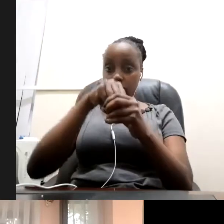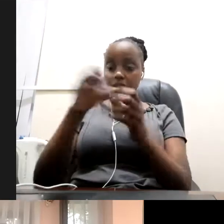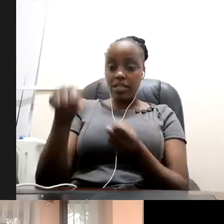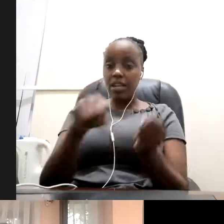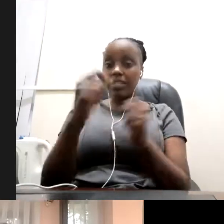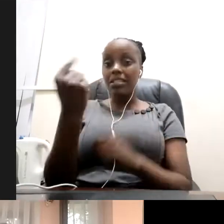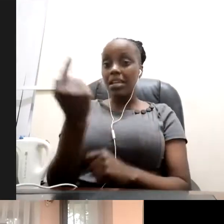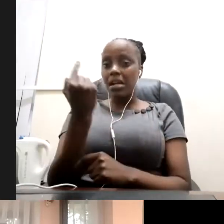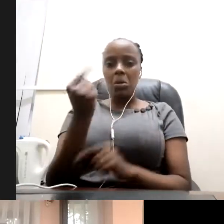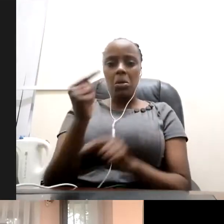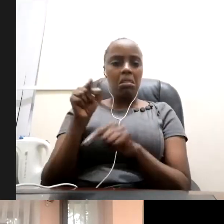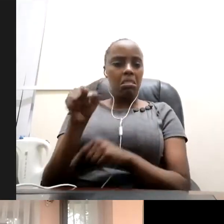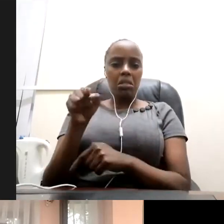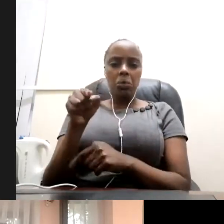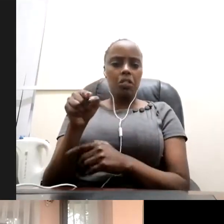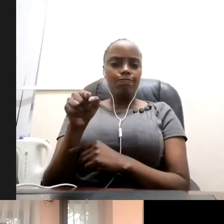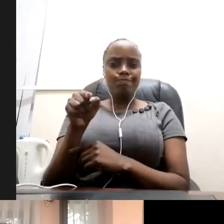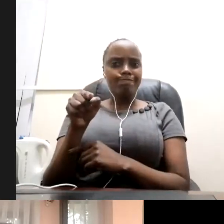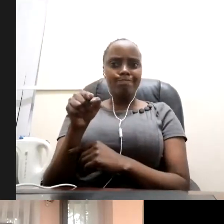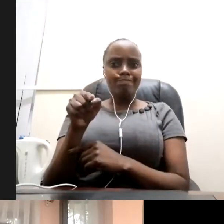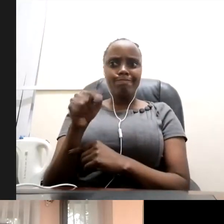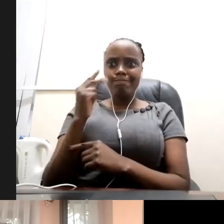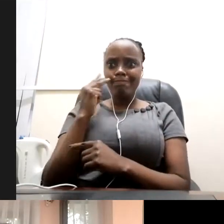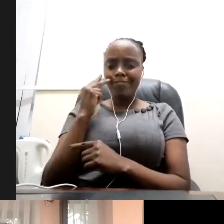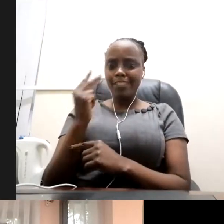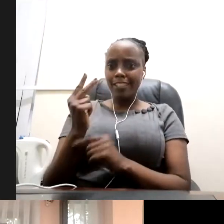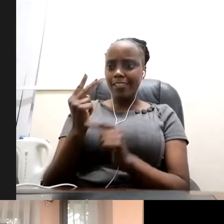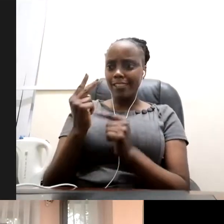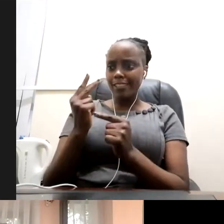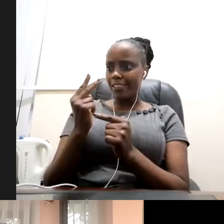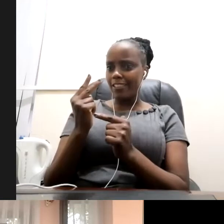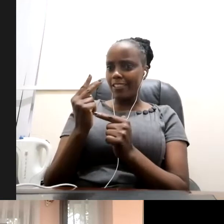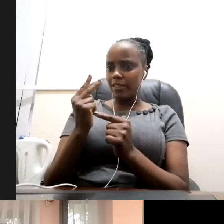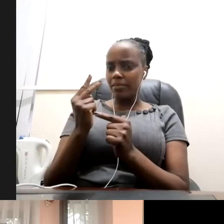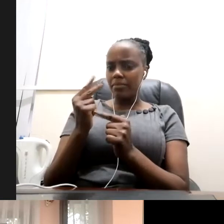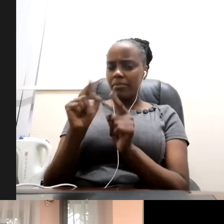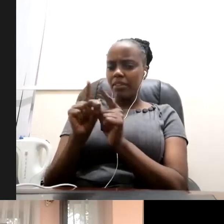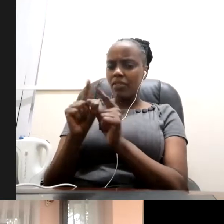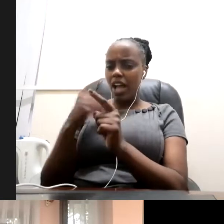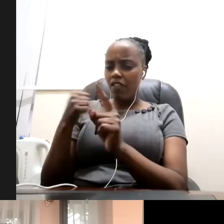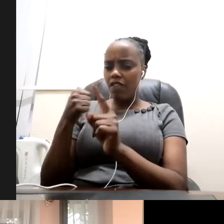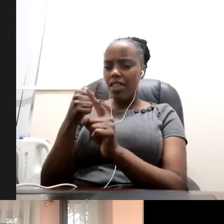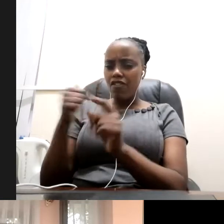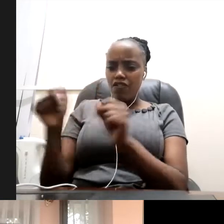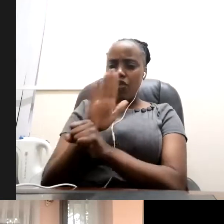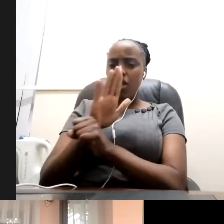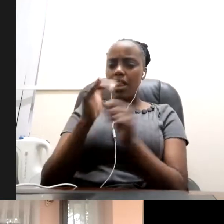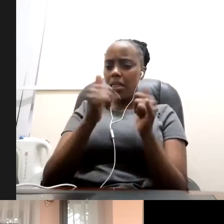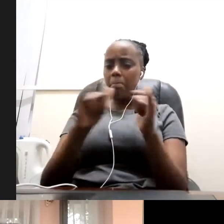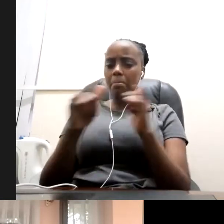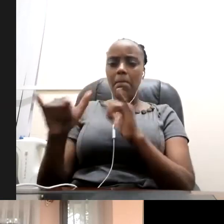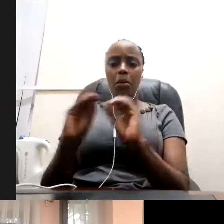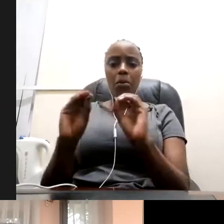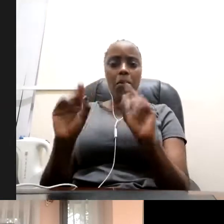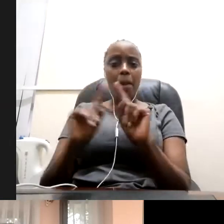not did not seem to be being put into full effect, but definitely